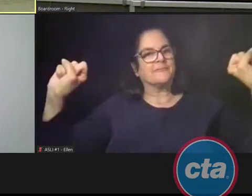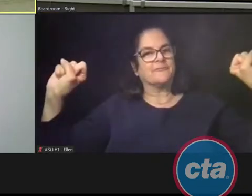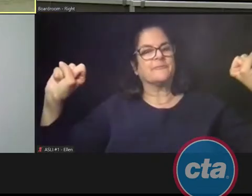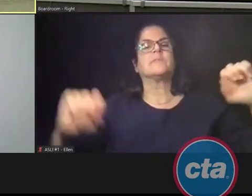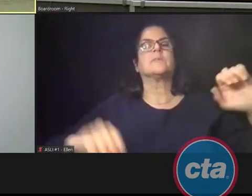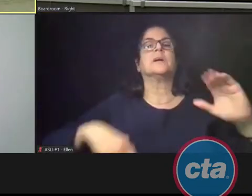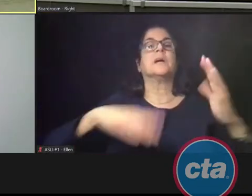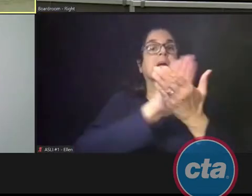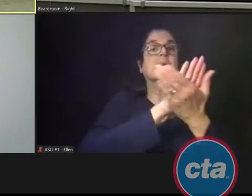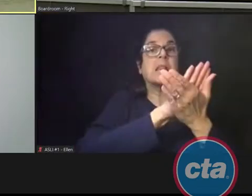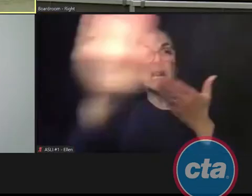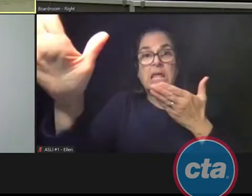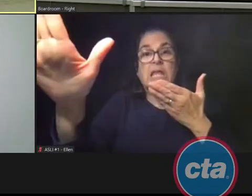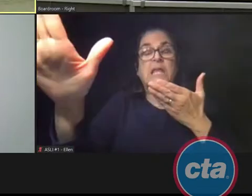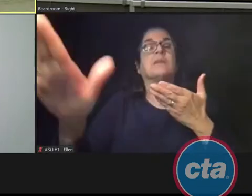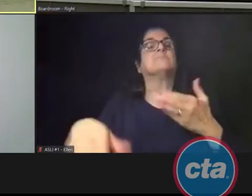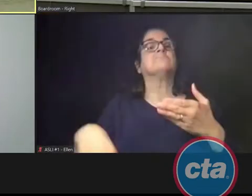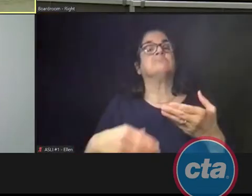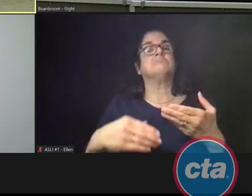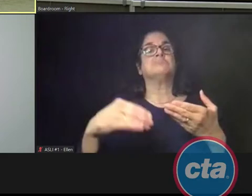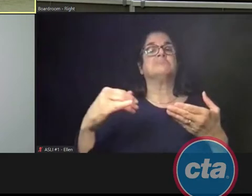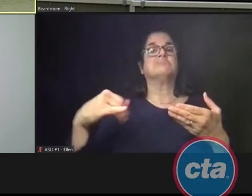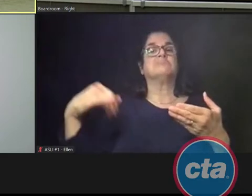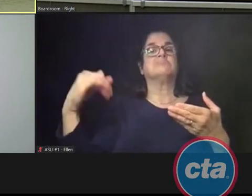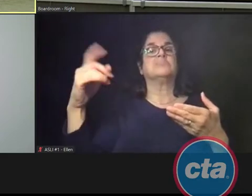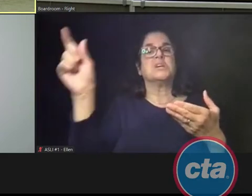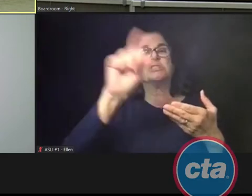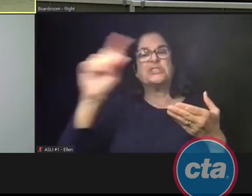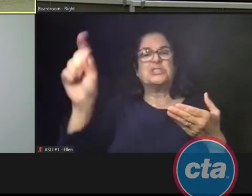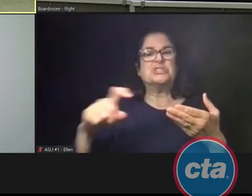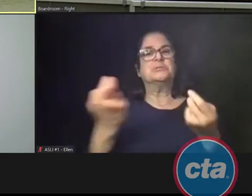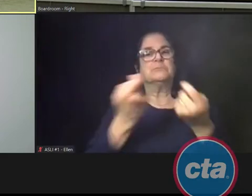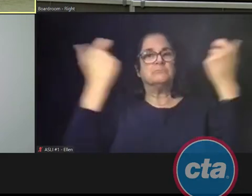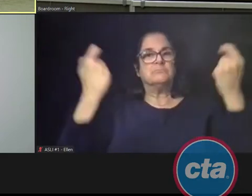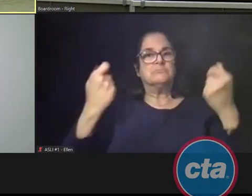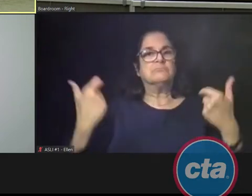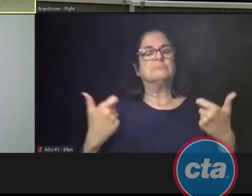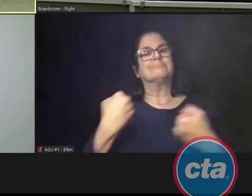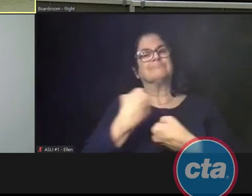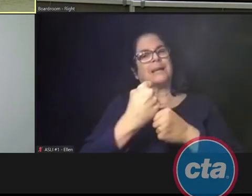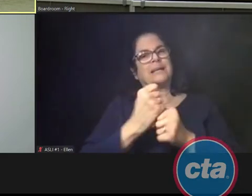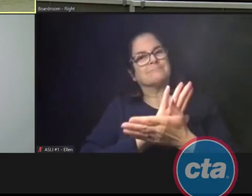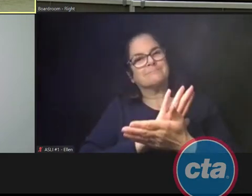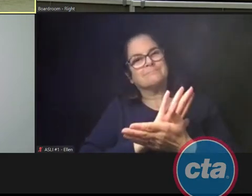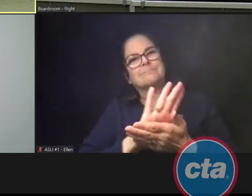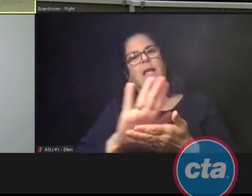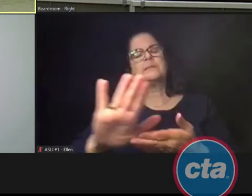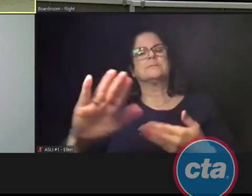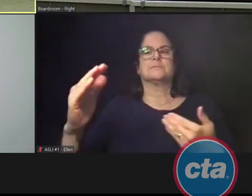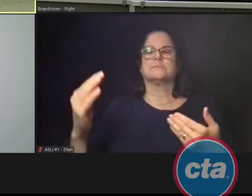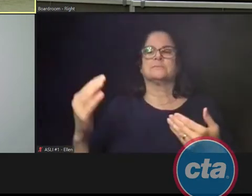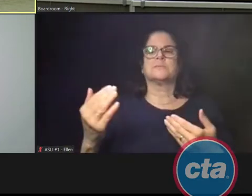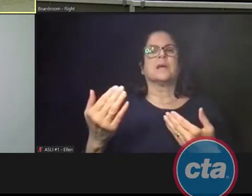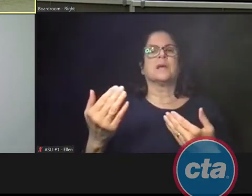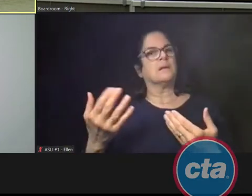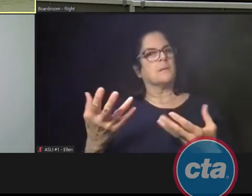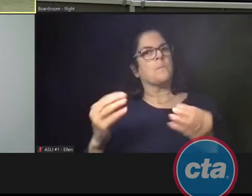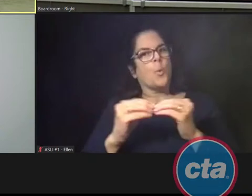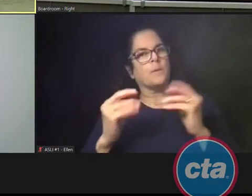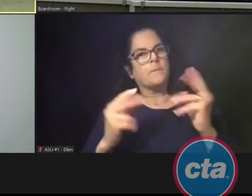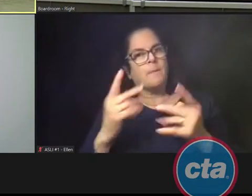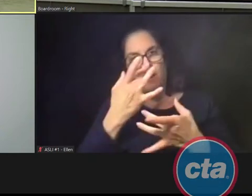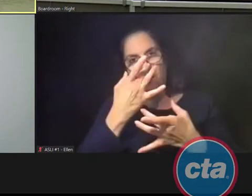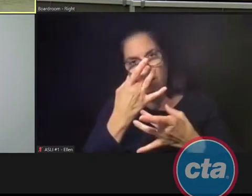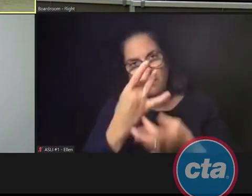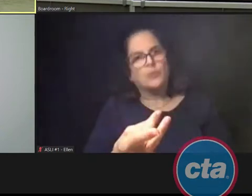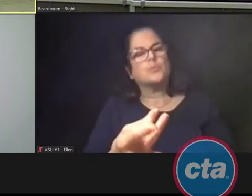and graffiti removed make the CTA travel experience more pleasant and attractive, which hopefully also encourages ridership. In